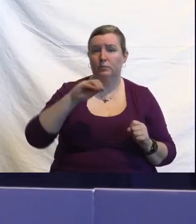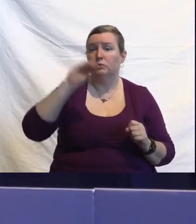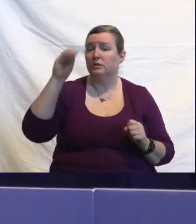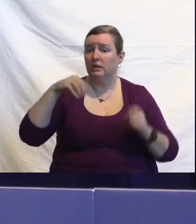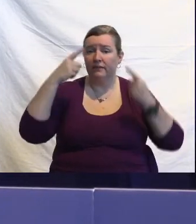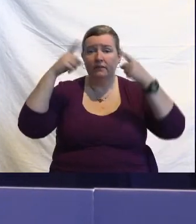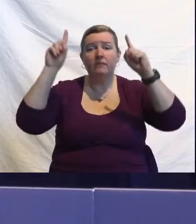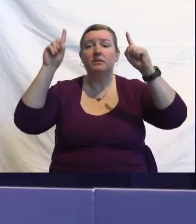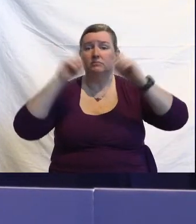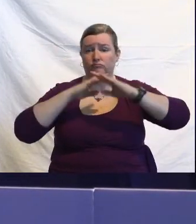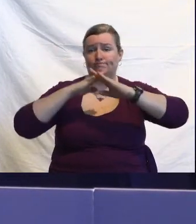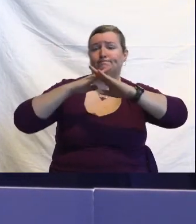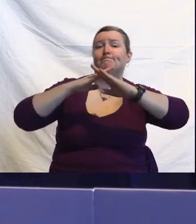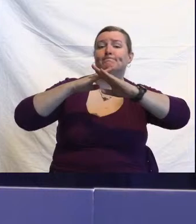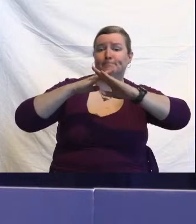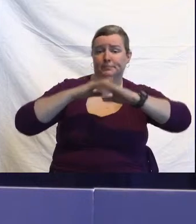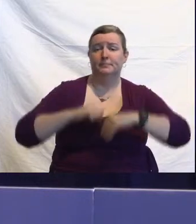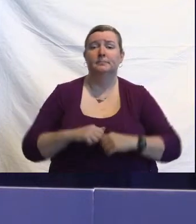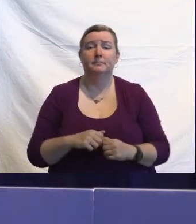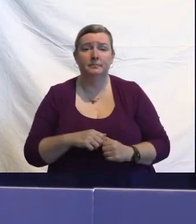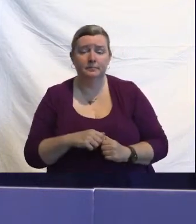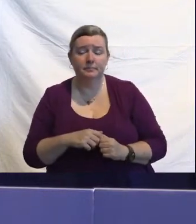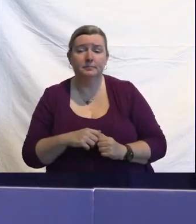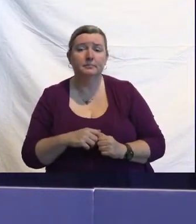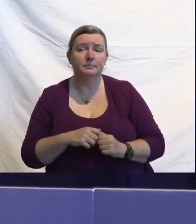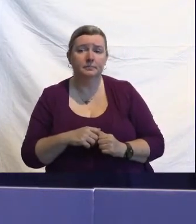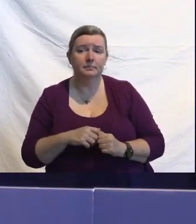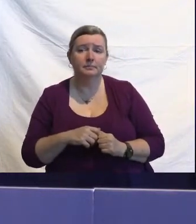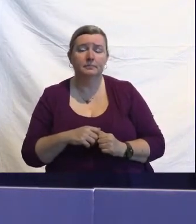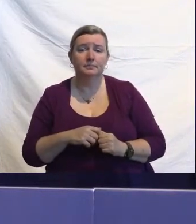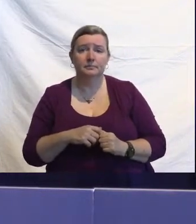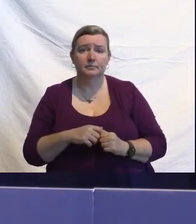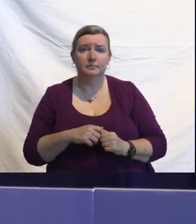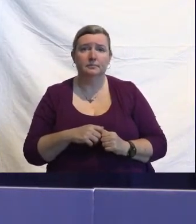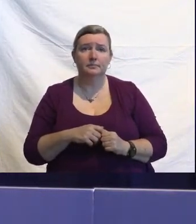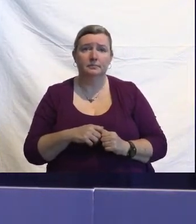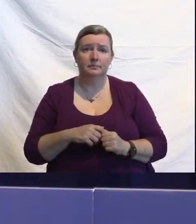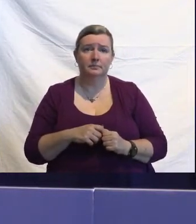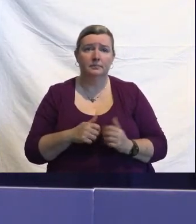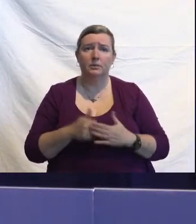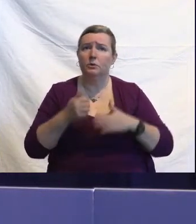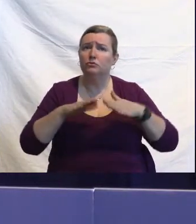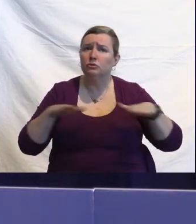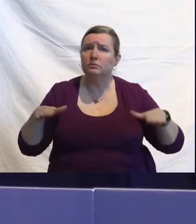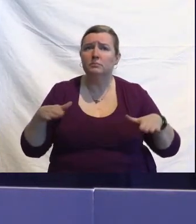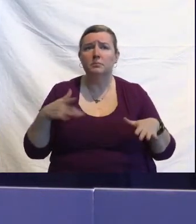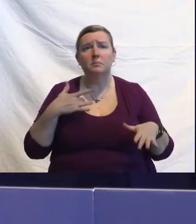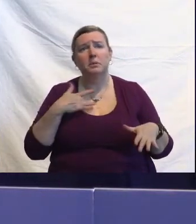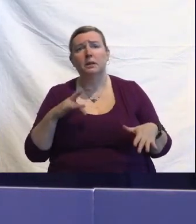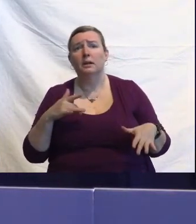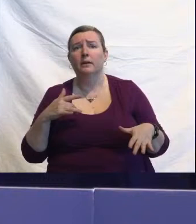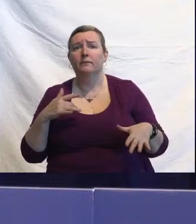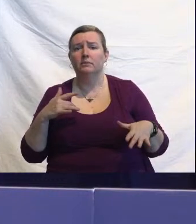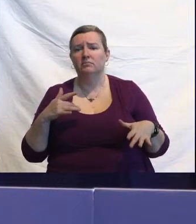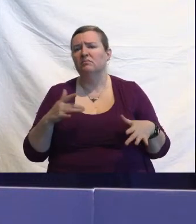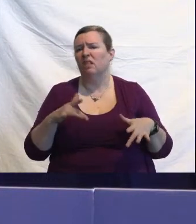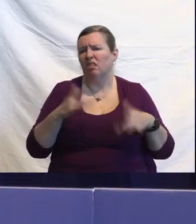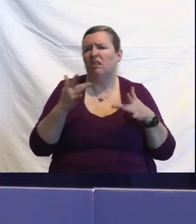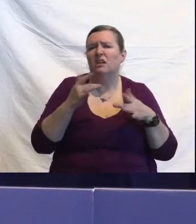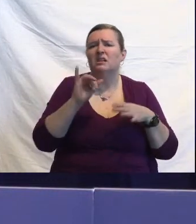children ages 5 to 11. While most of these children have mild infections, some have more severe